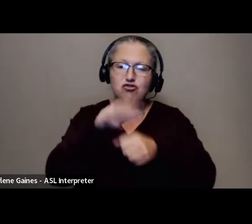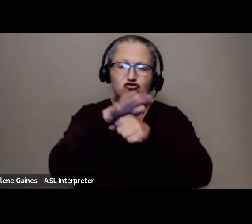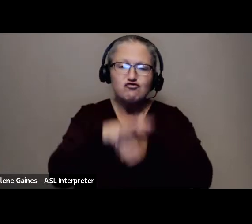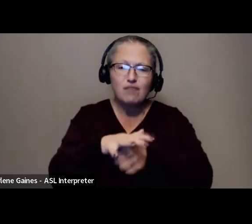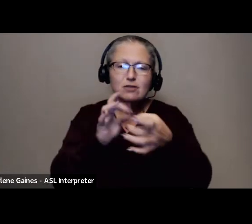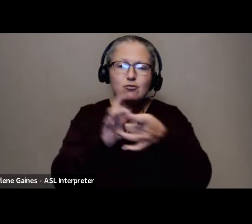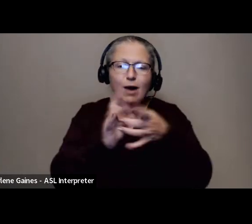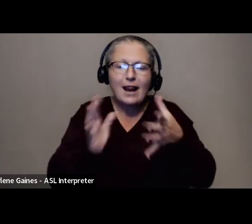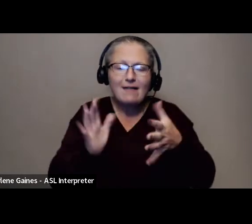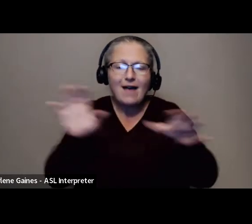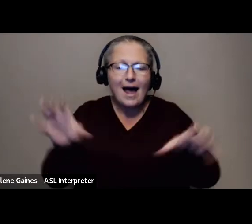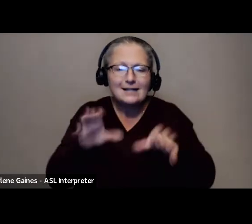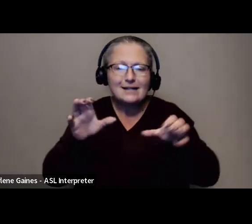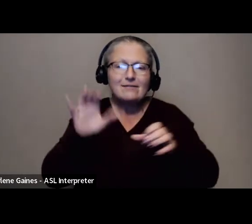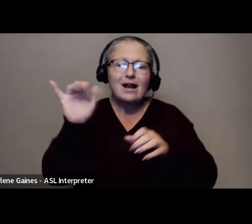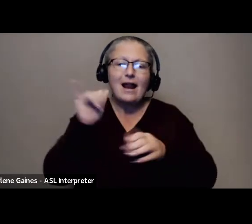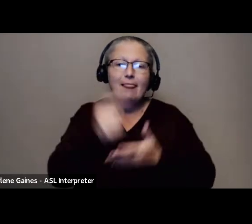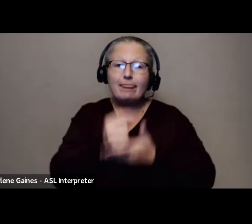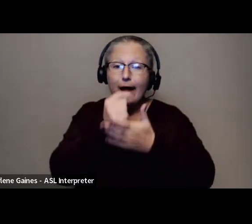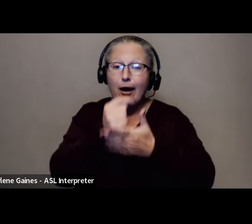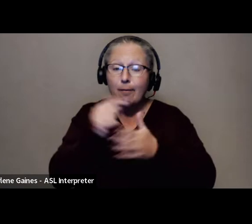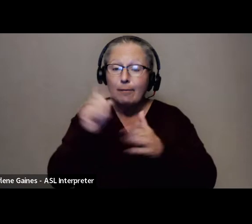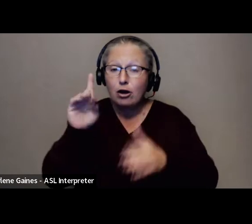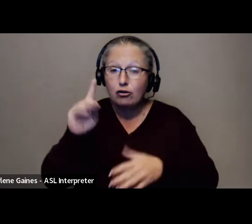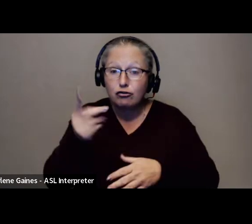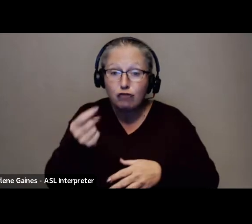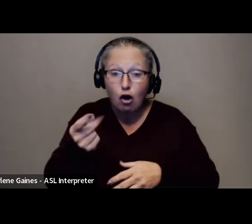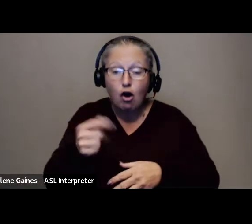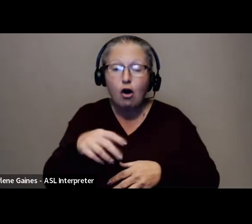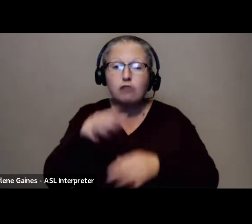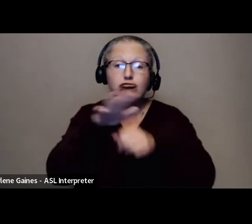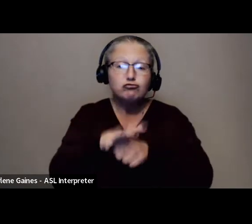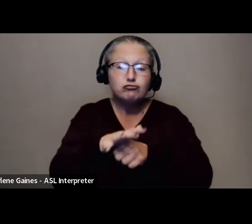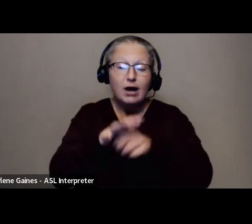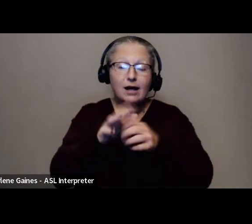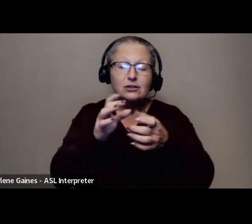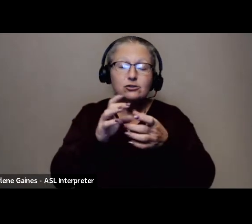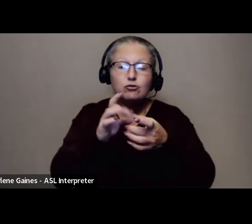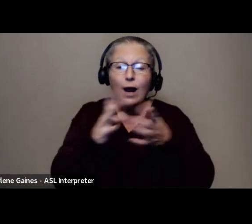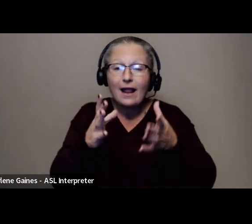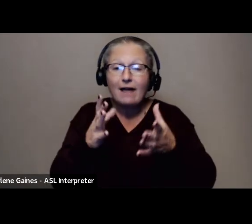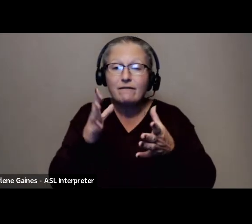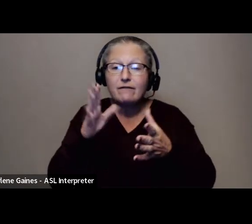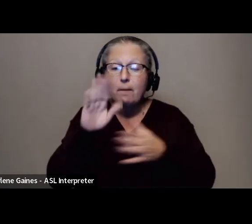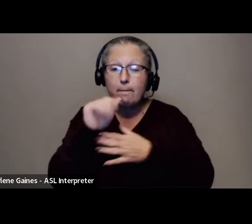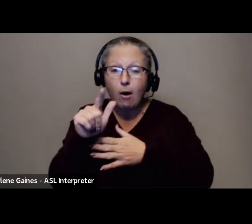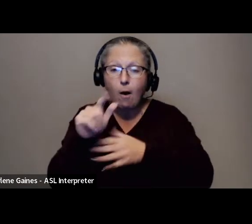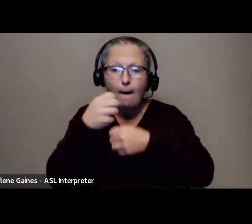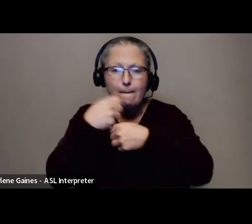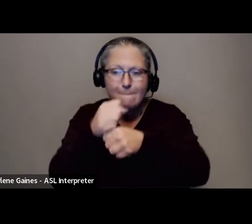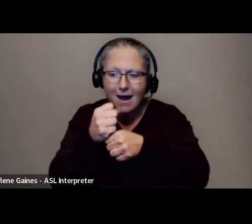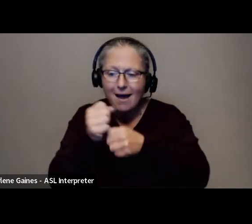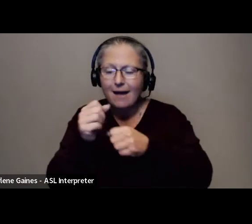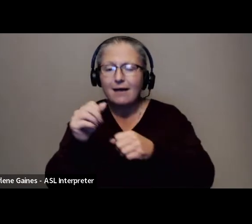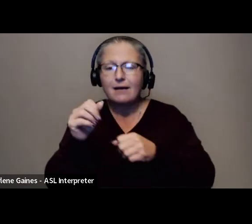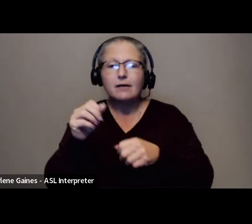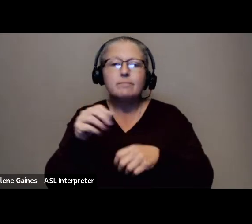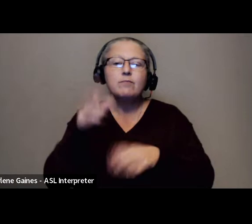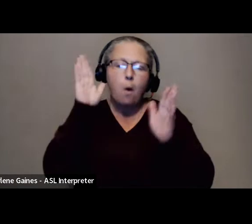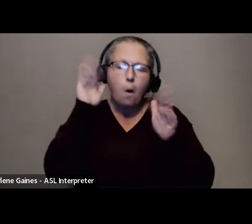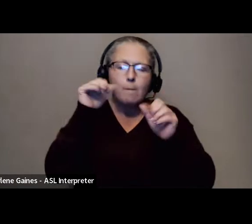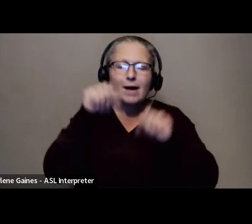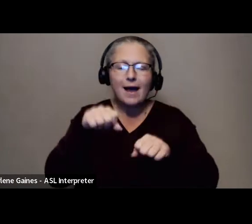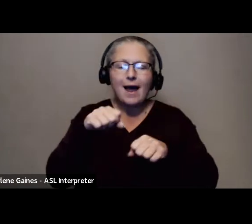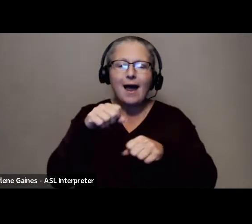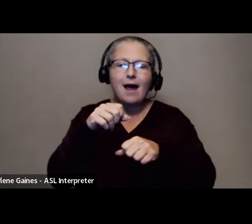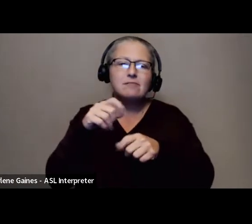relieving activities like therapy dogs, or like creating like stress relief balls with like flour. And so we were hoping that we were able to kind